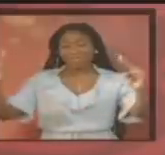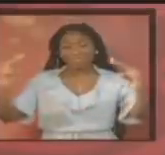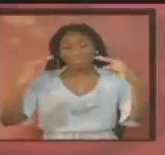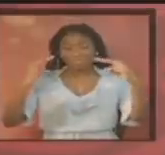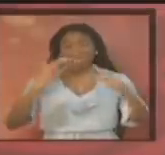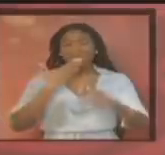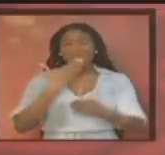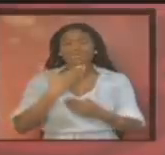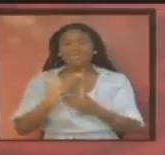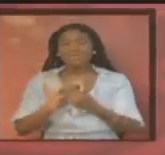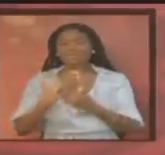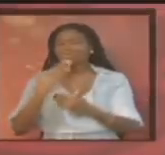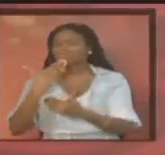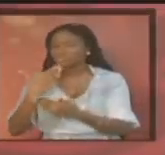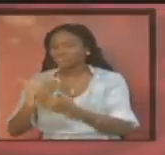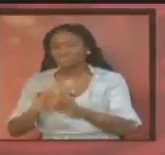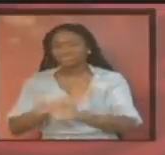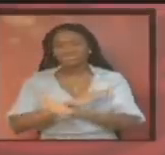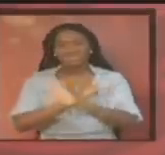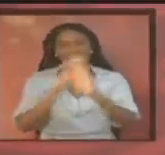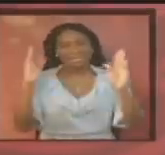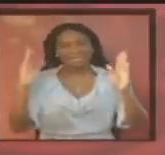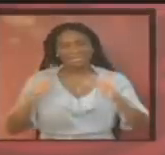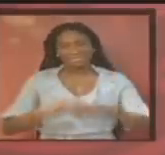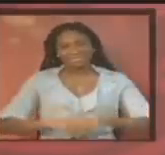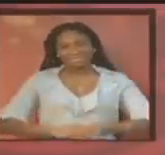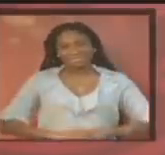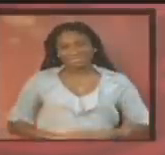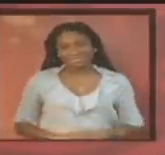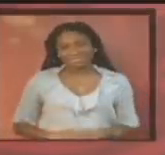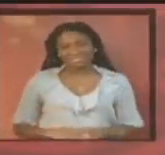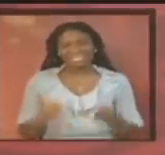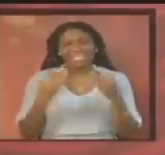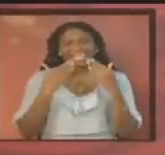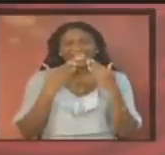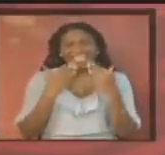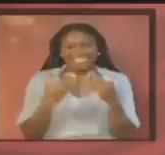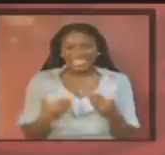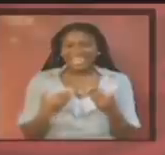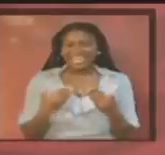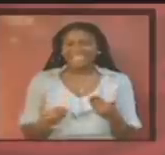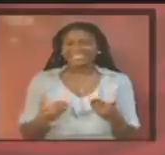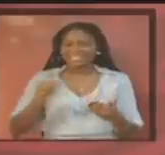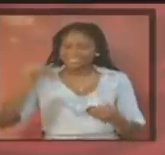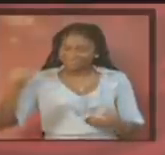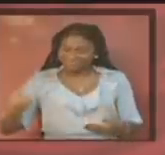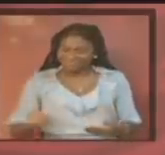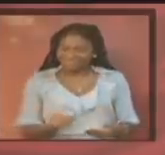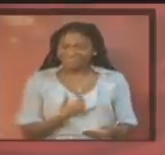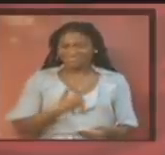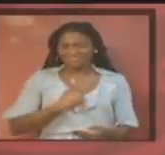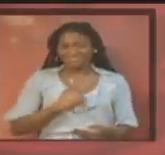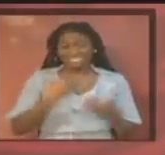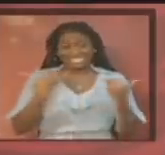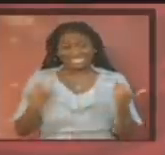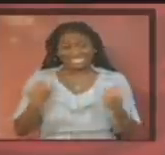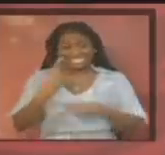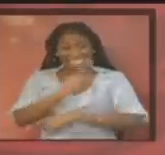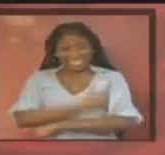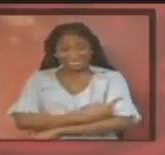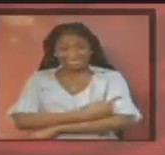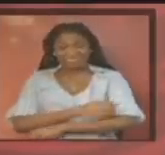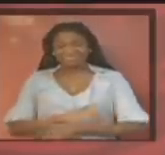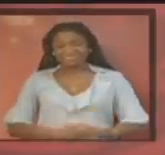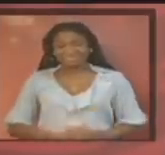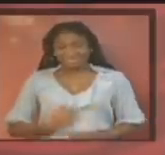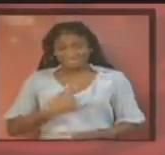the members of the viewing and listening public. Thank you all for that warm introduction. Today, as he has said, I will